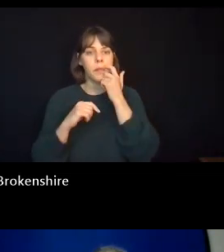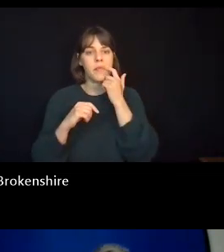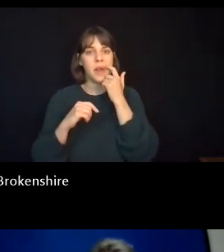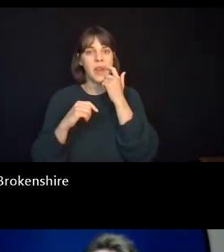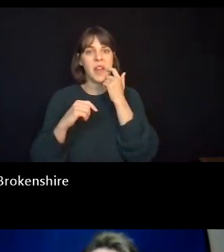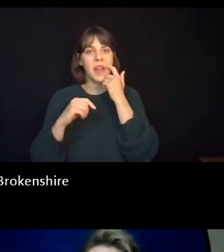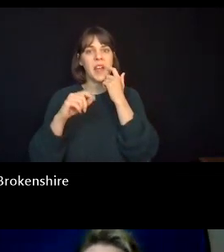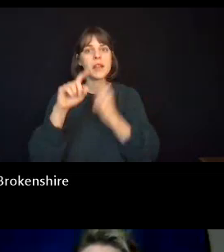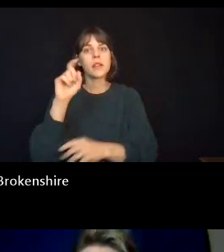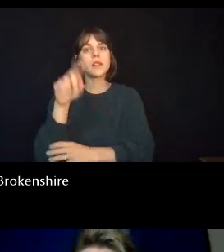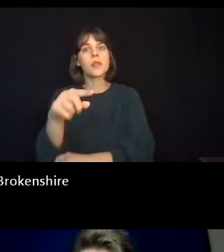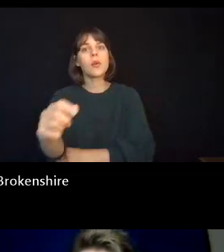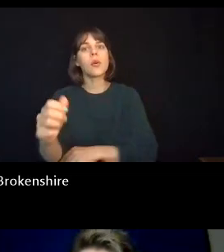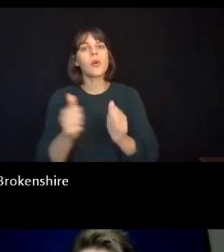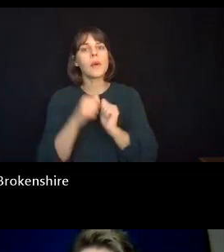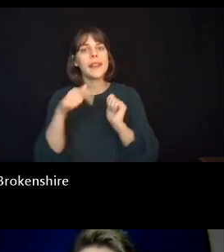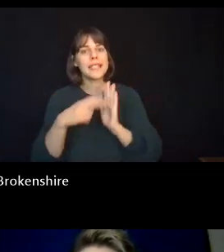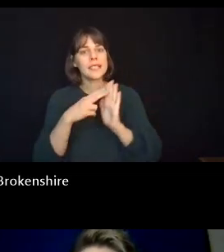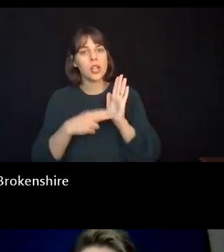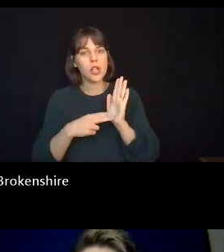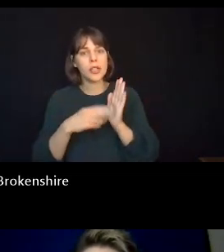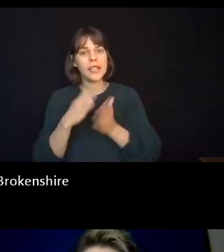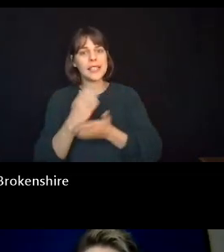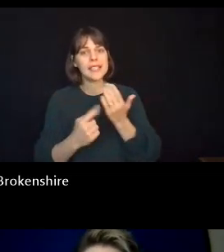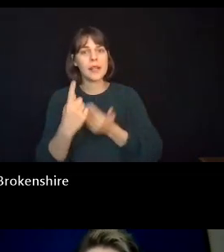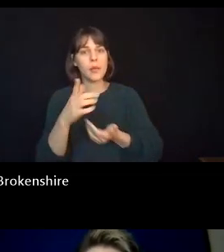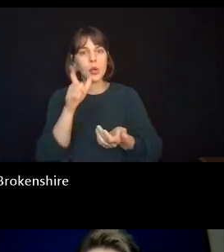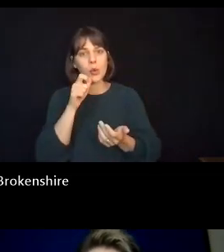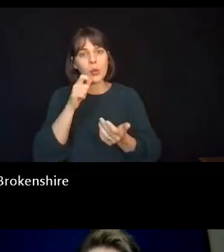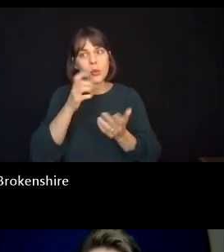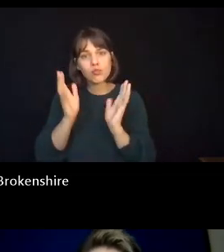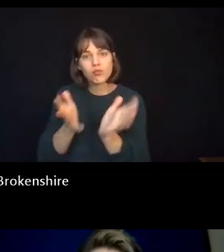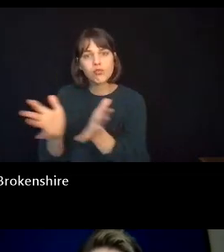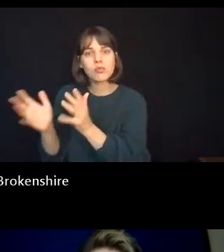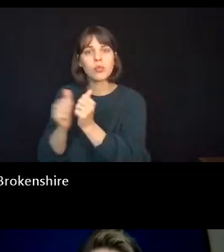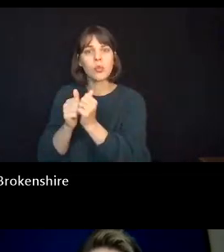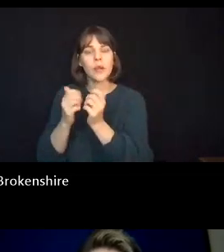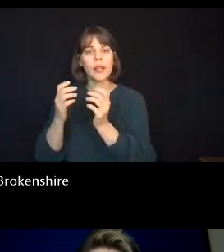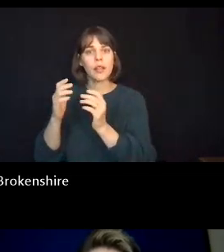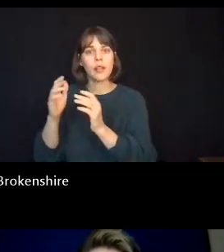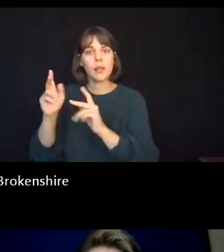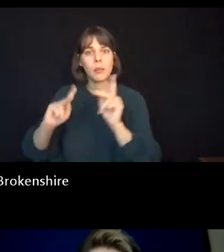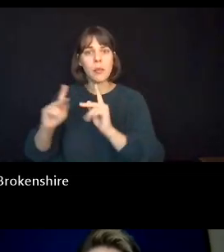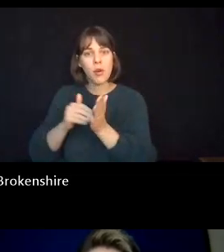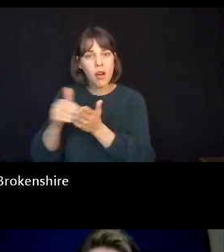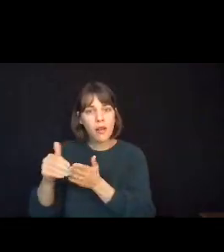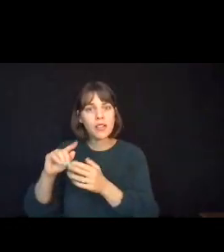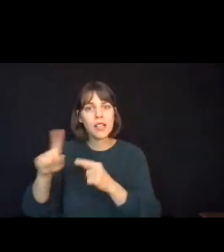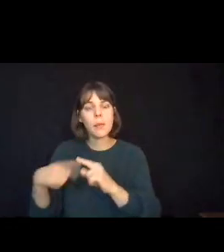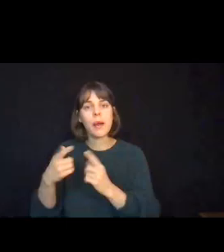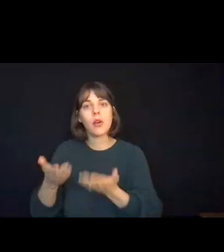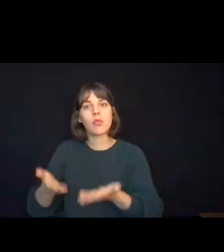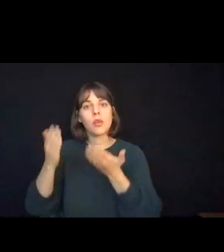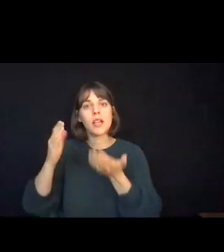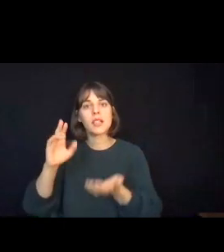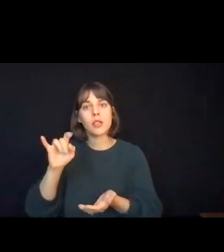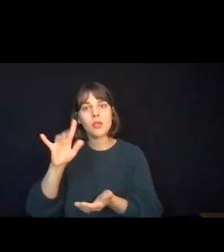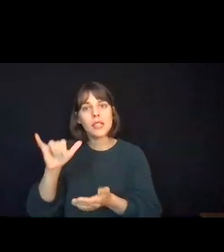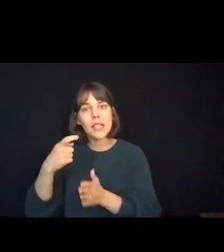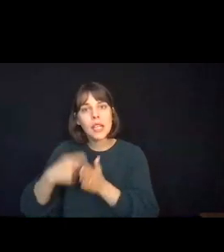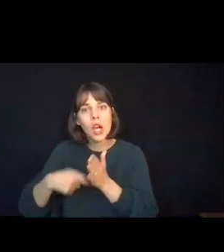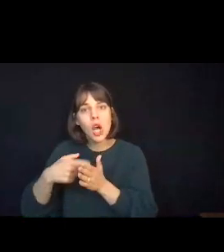So with this contract, as someone who hears from constituents a lot about rising utility costs and the